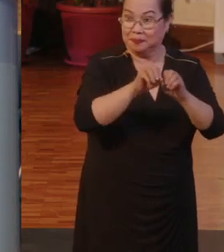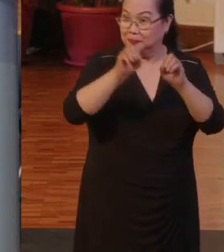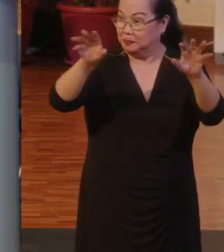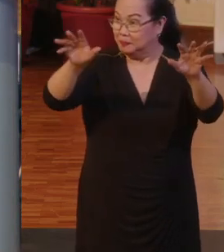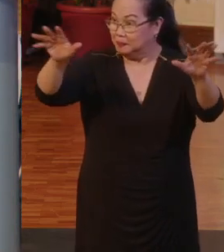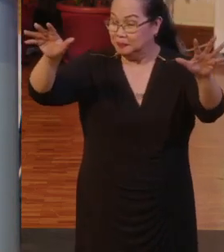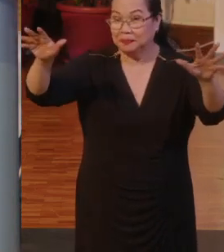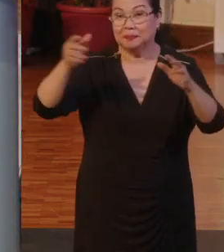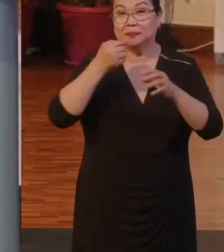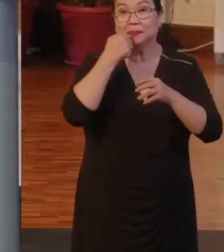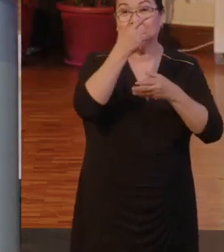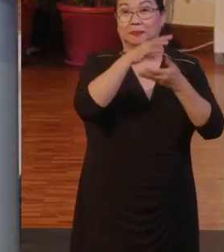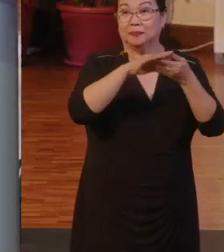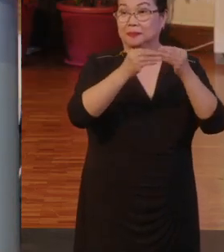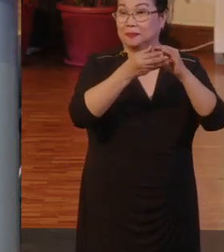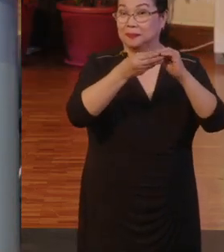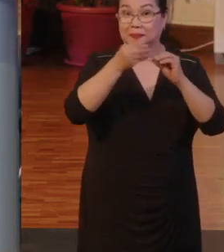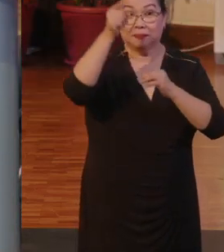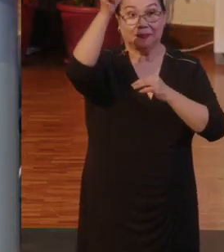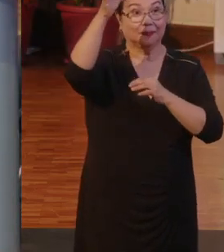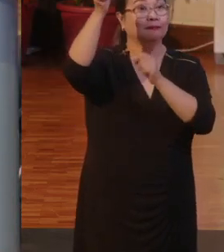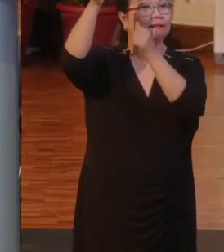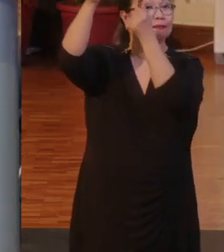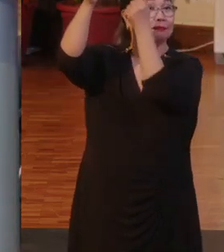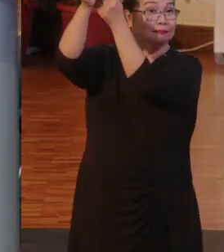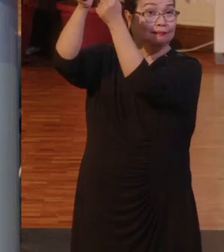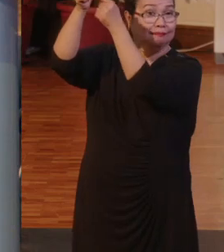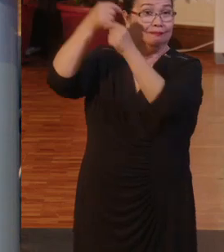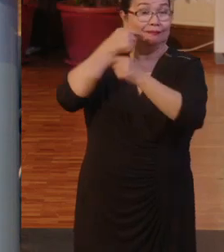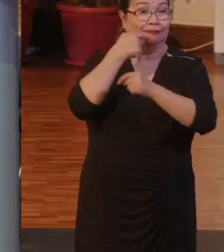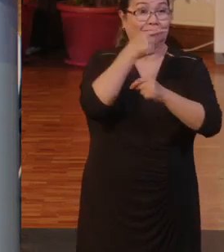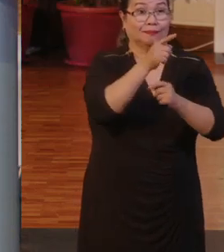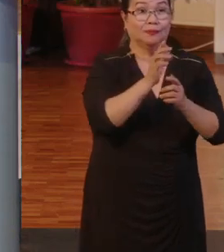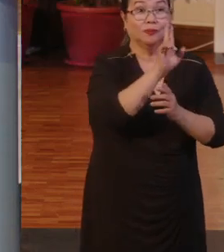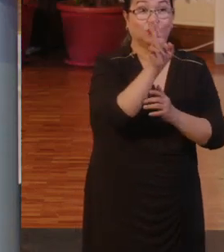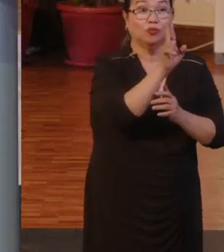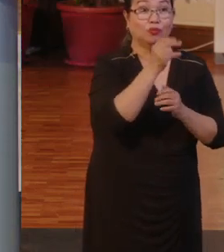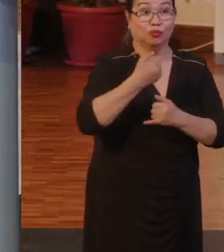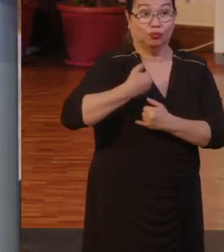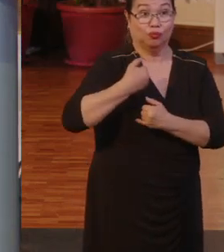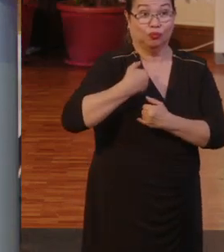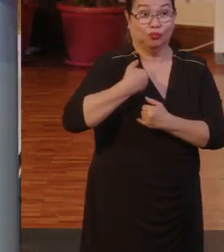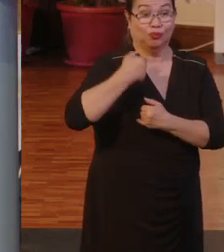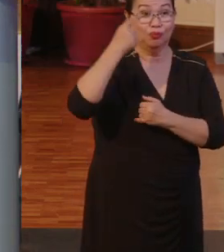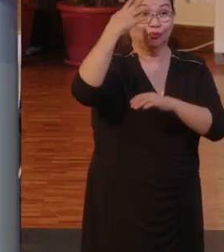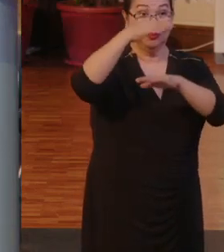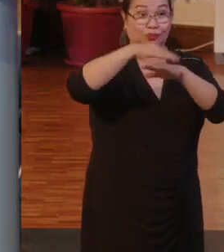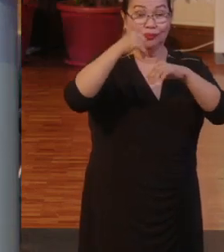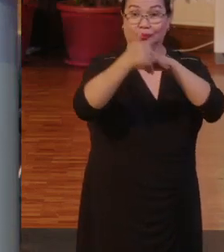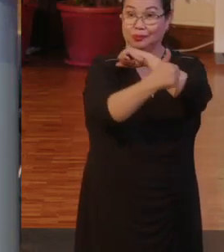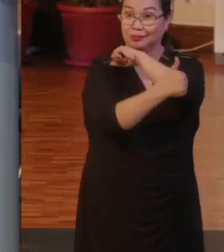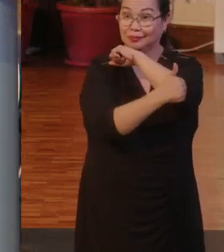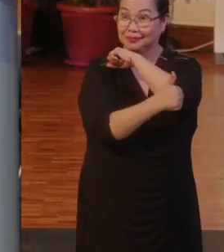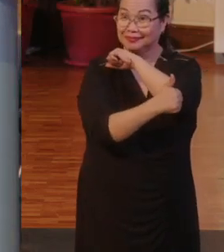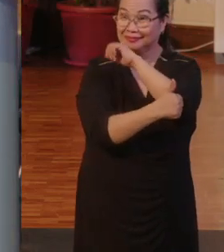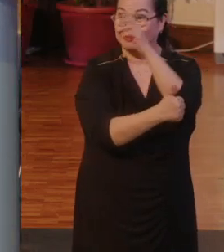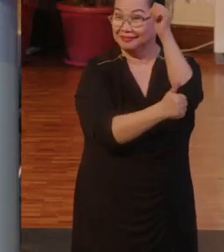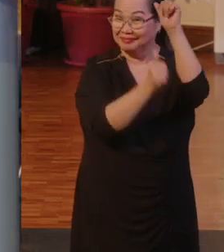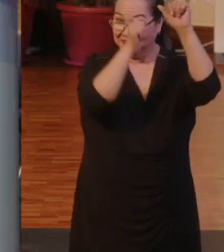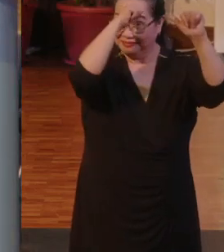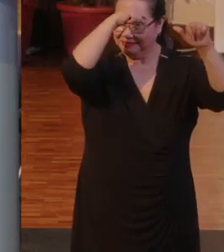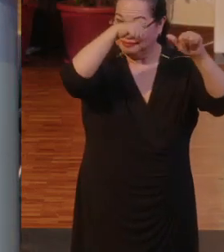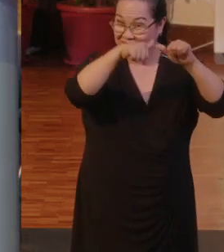isinalaysay muli ng Diyos mismo sa pamamagitan ni Joshua ang kanyang pagtawag kay Abraham at sa